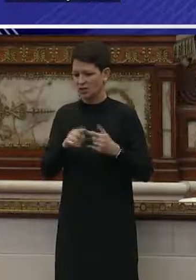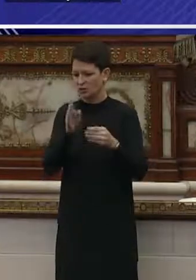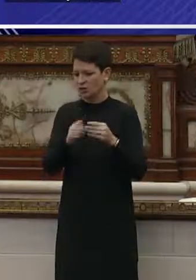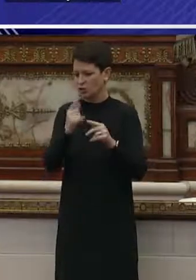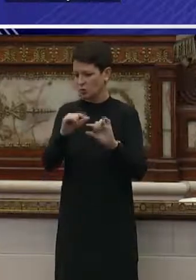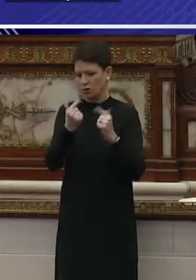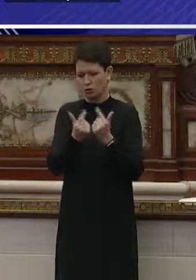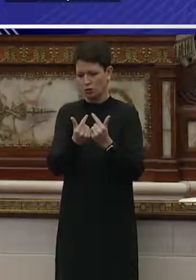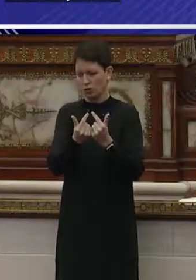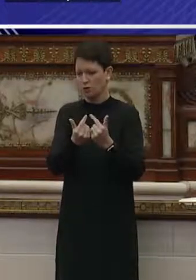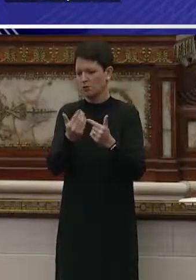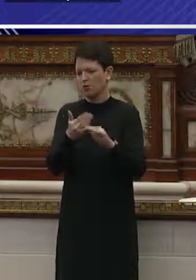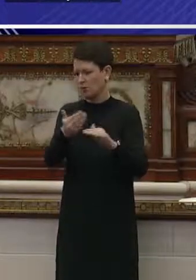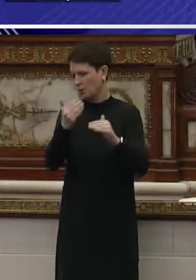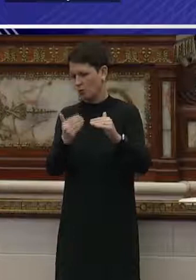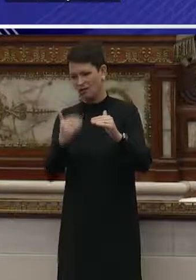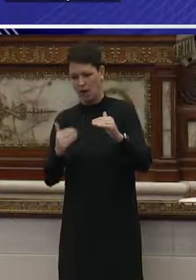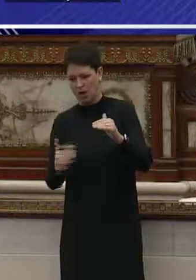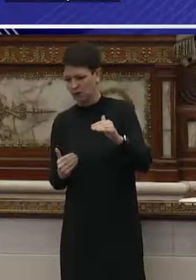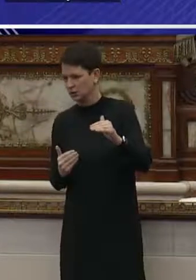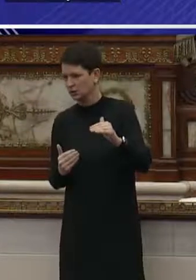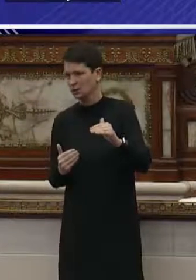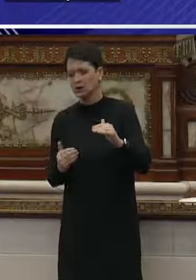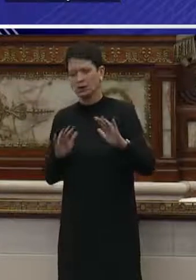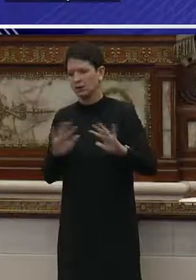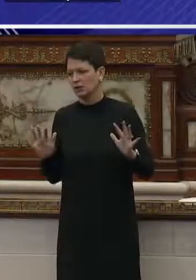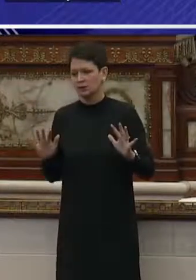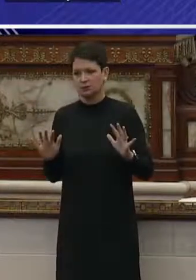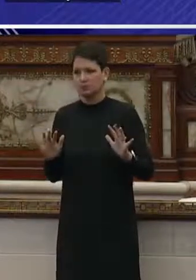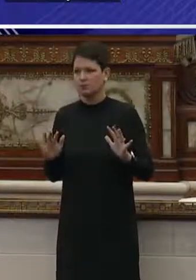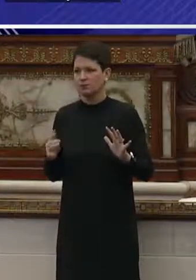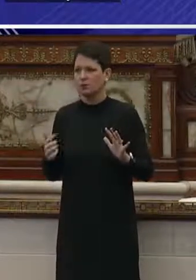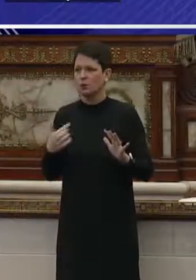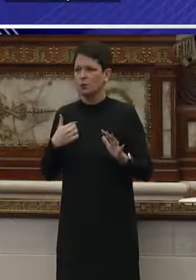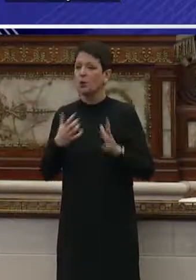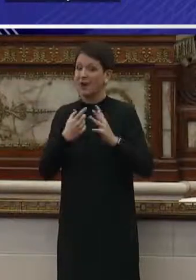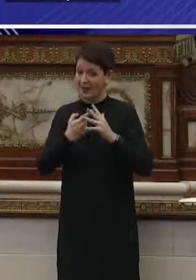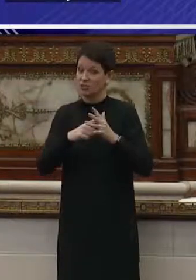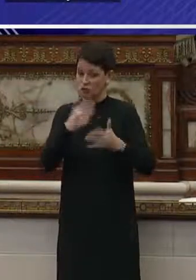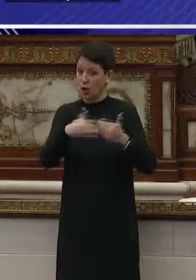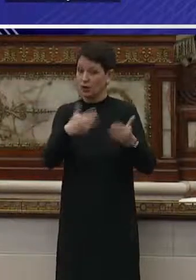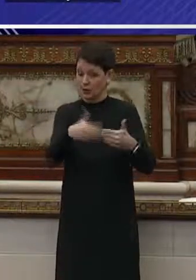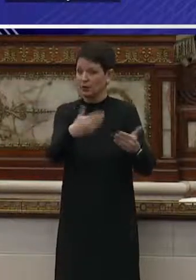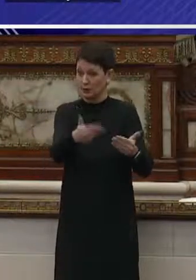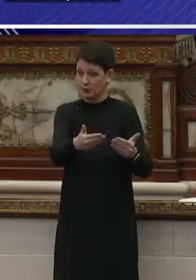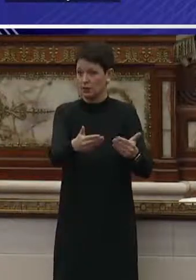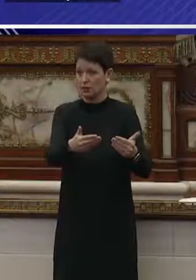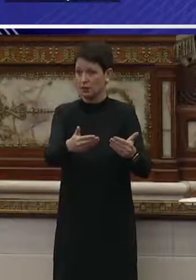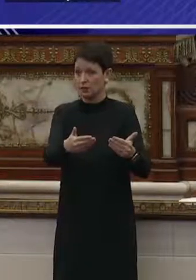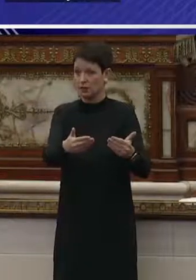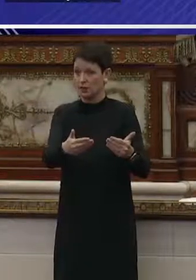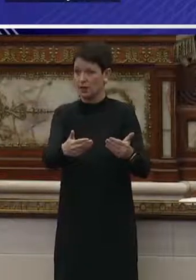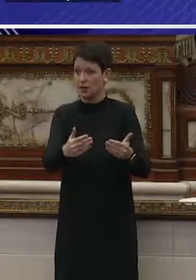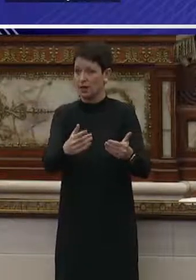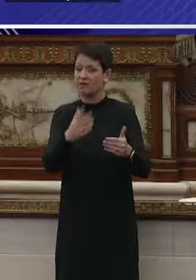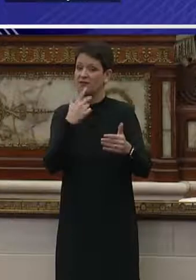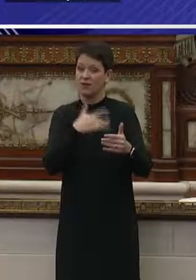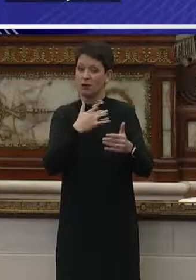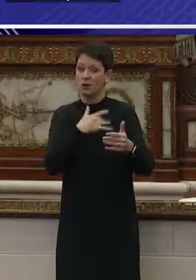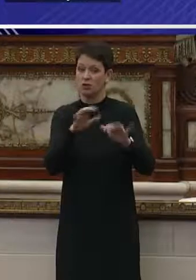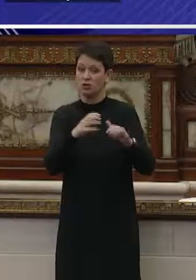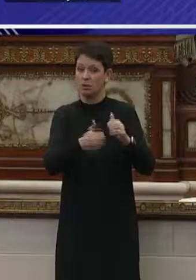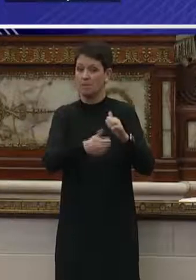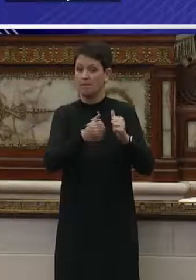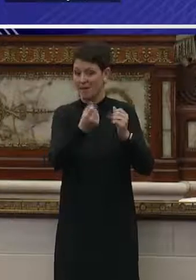one phase to move to the next phase or finish one group to move to the next group. We do like to get started and ideally do a good chunk of them, but we don't